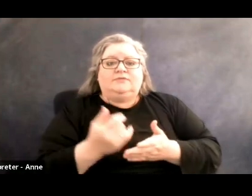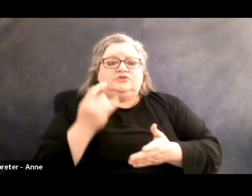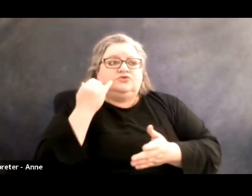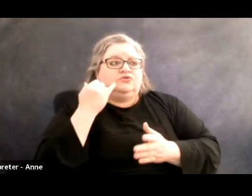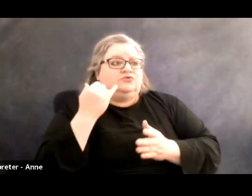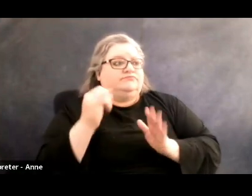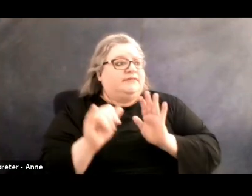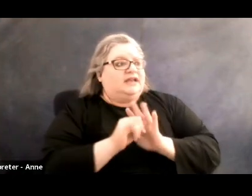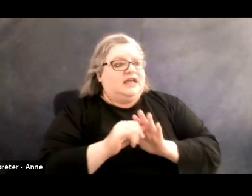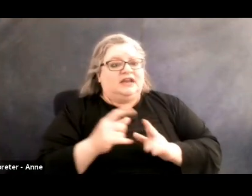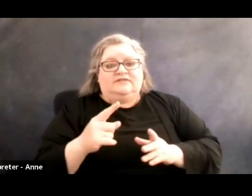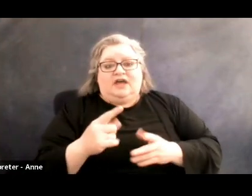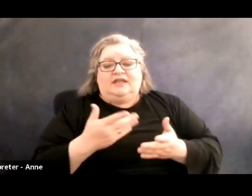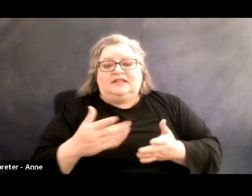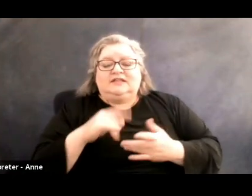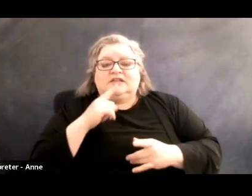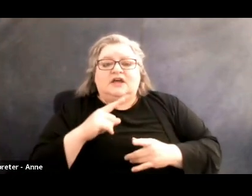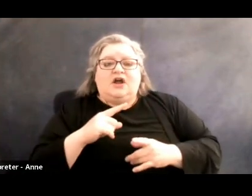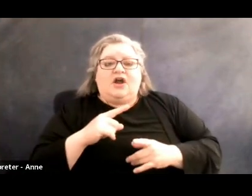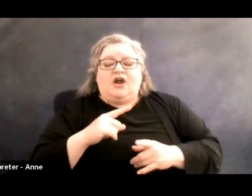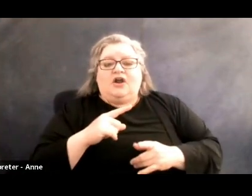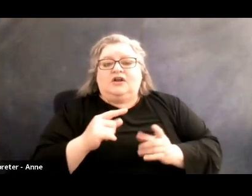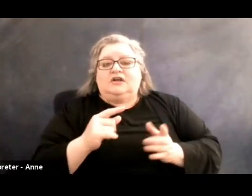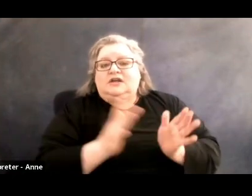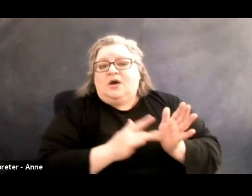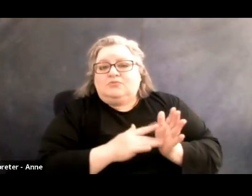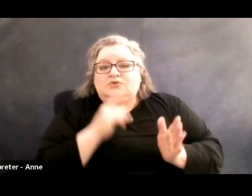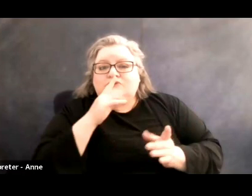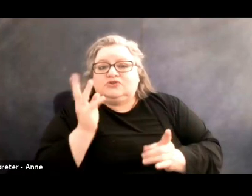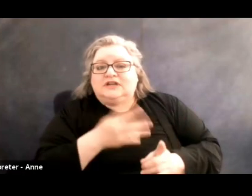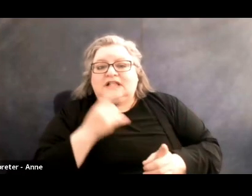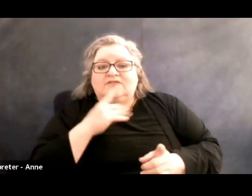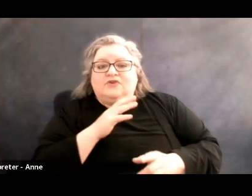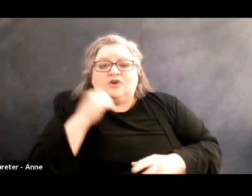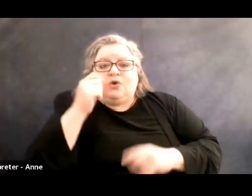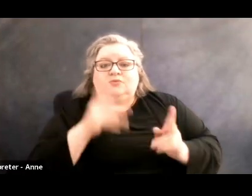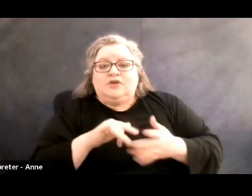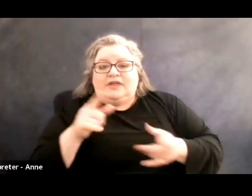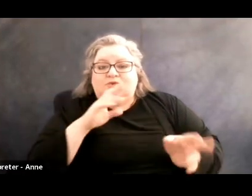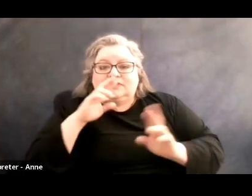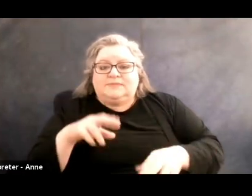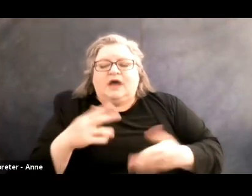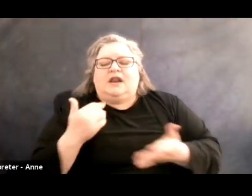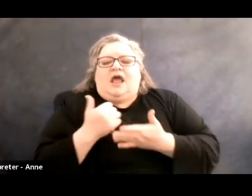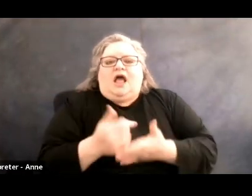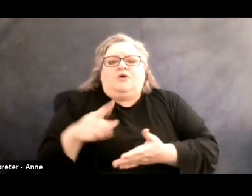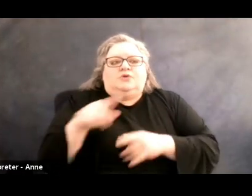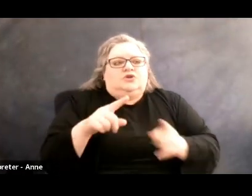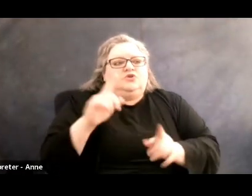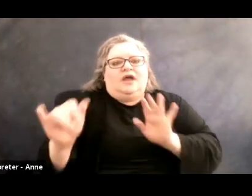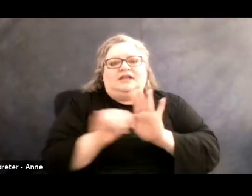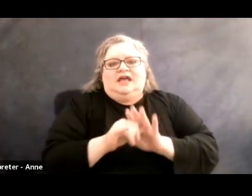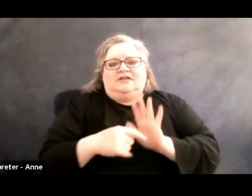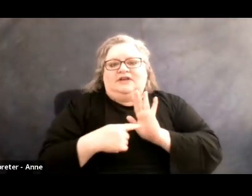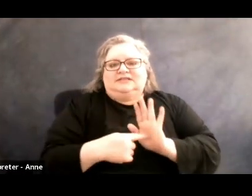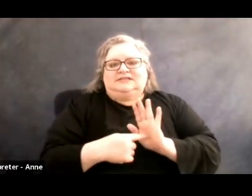that may be abuse and neglect for an older person that you may respond to, helping you to identify the signs and